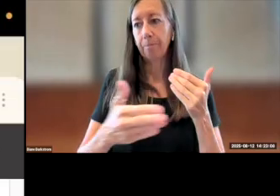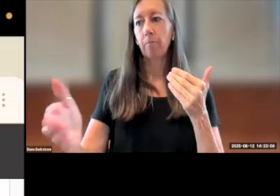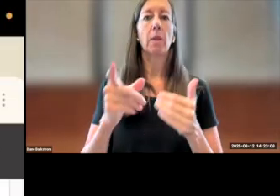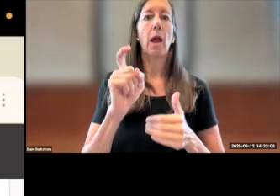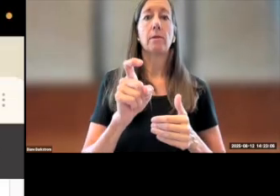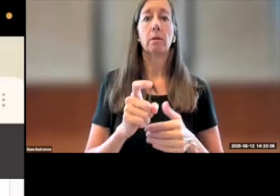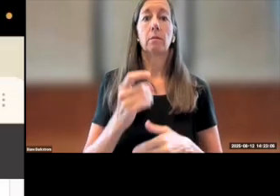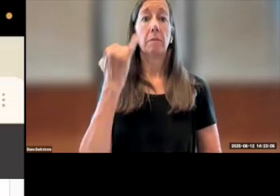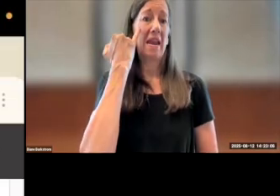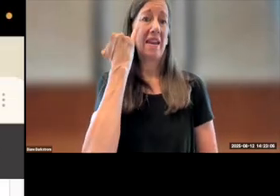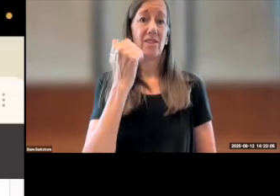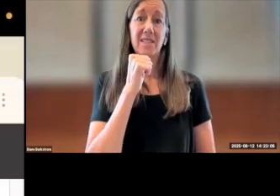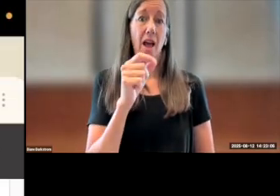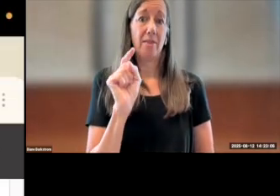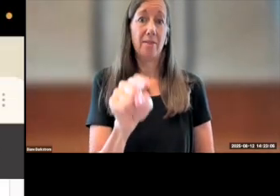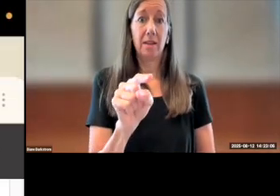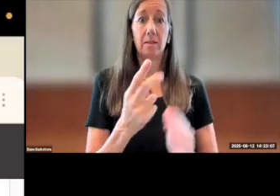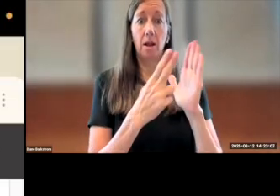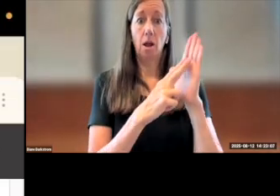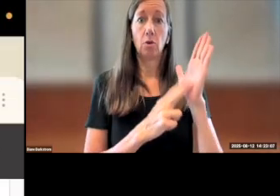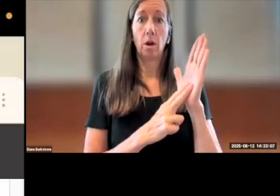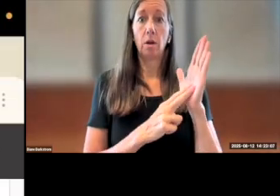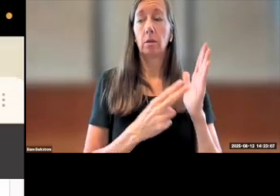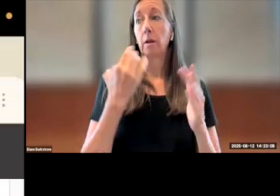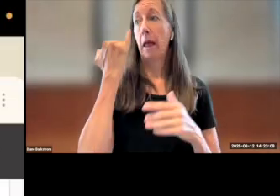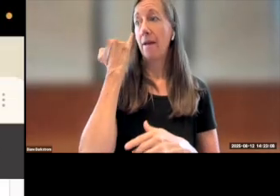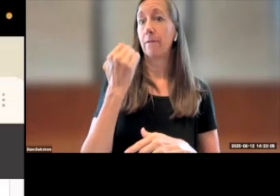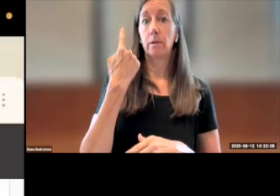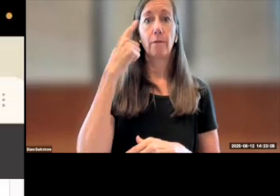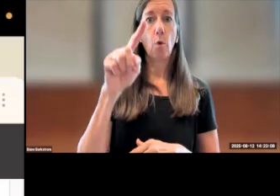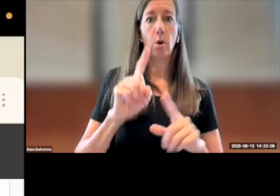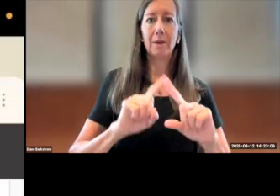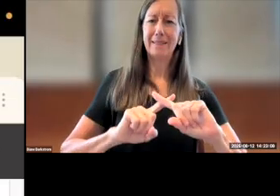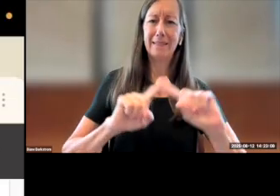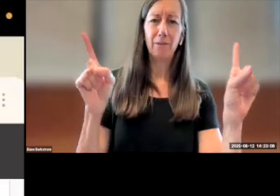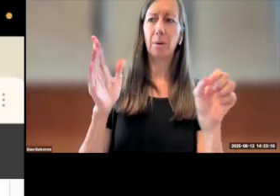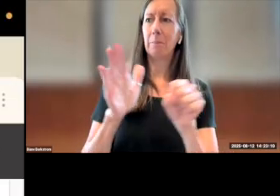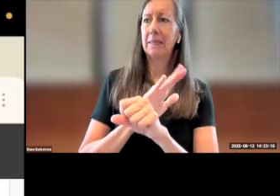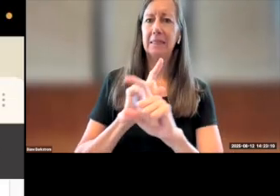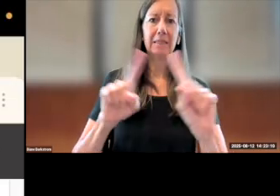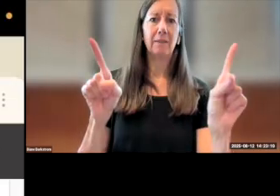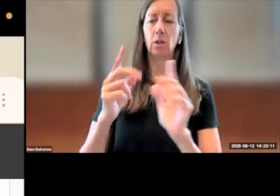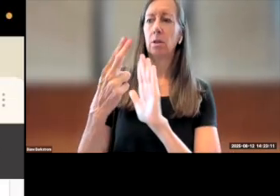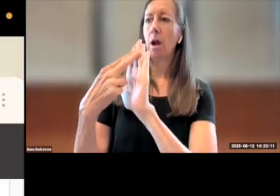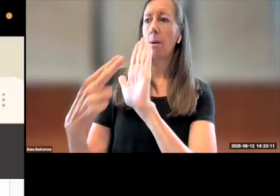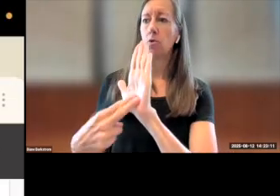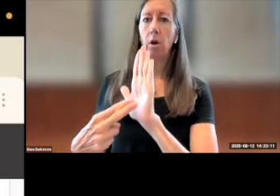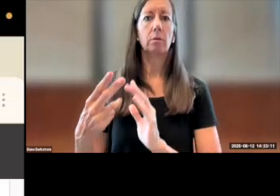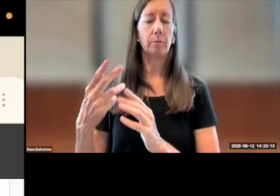it's for some completely other type of contract. Make sure that the company that you're contracting with indemnifies